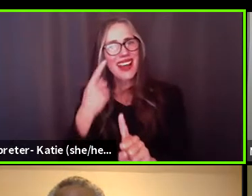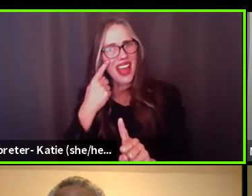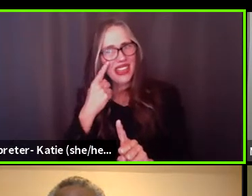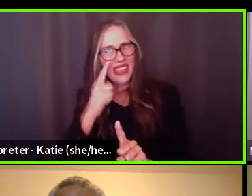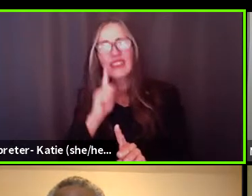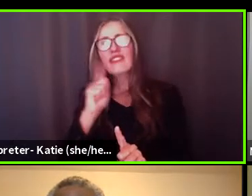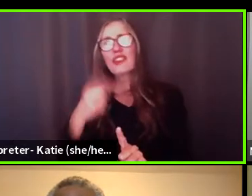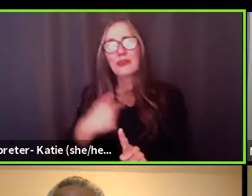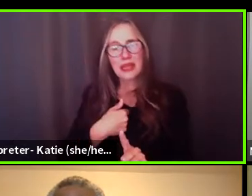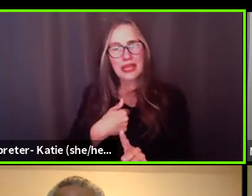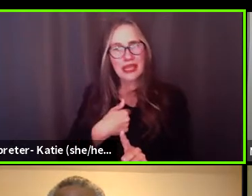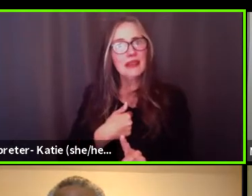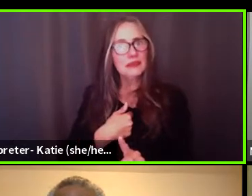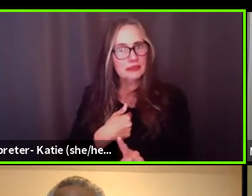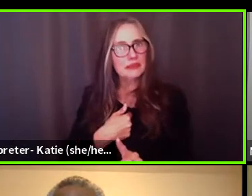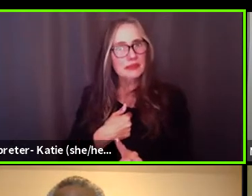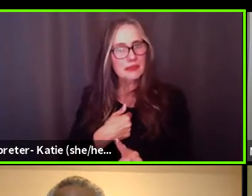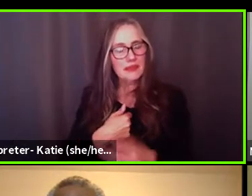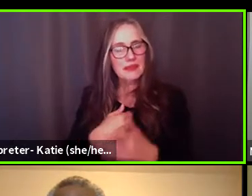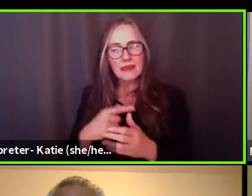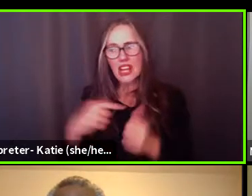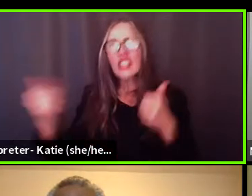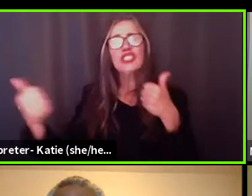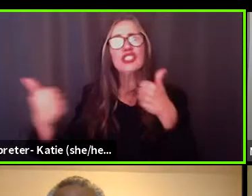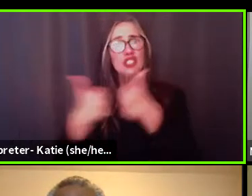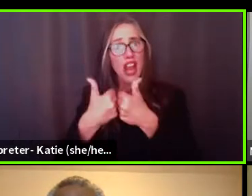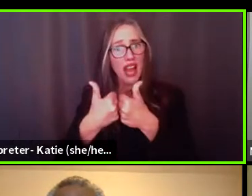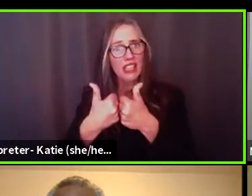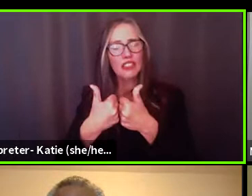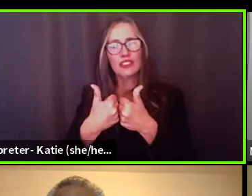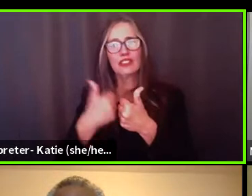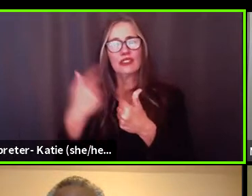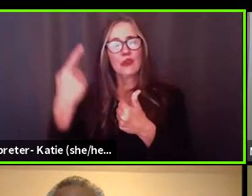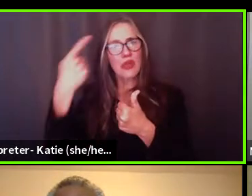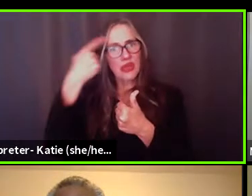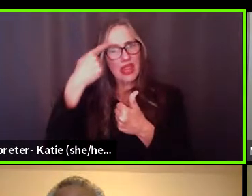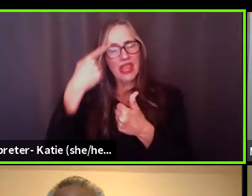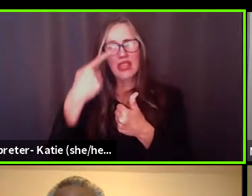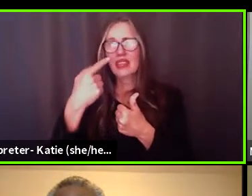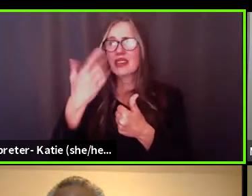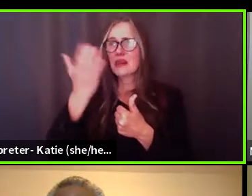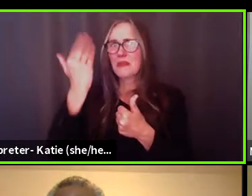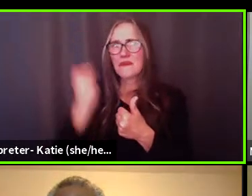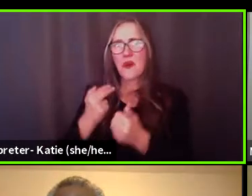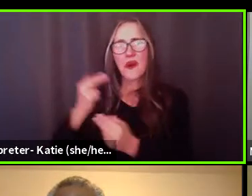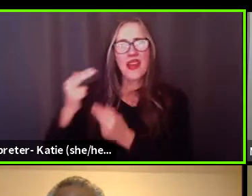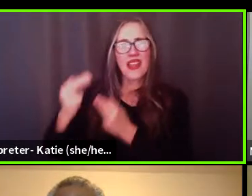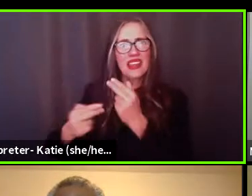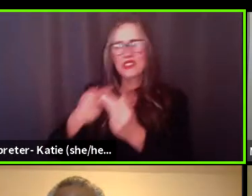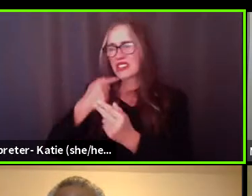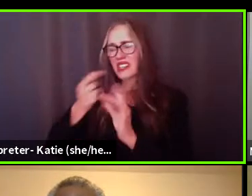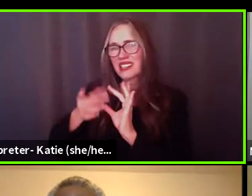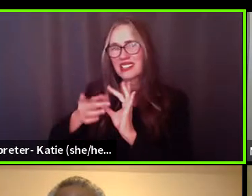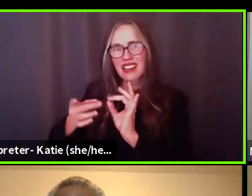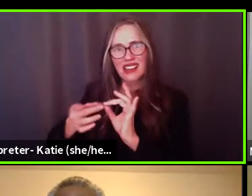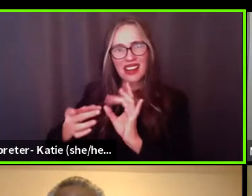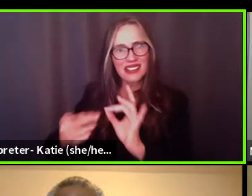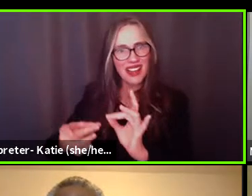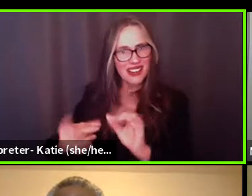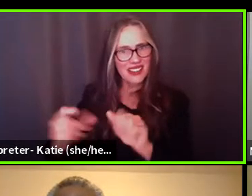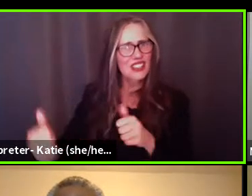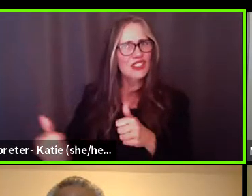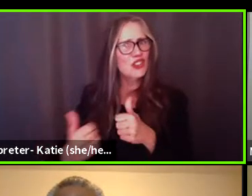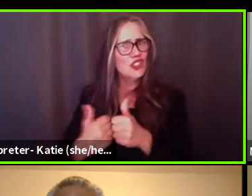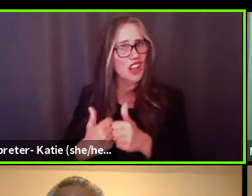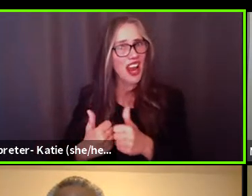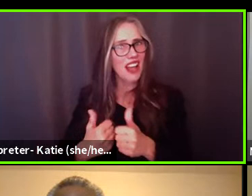about all these um these histories has been really amazing but uh as noted this is the